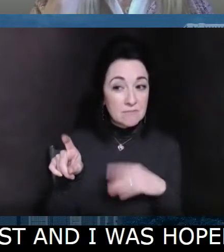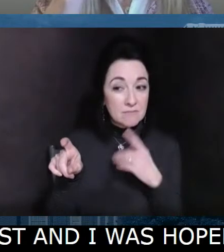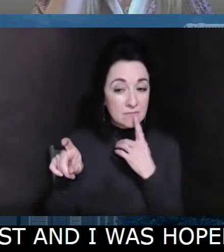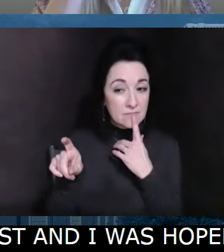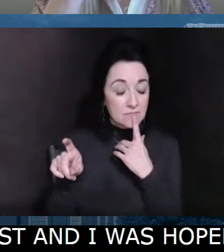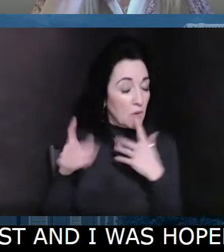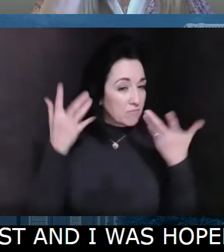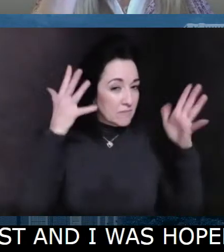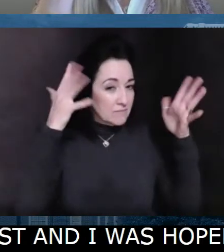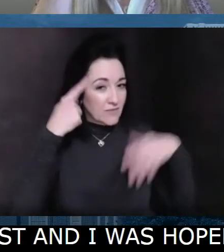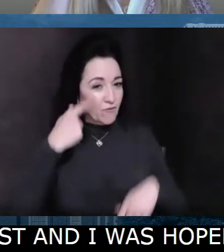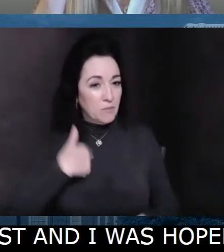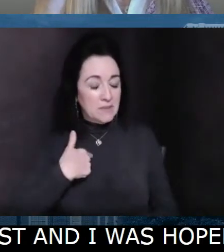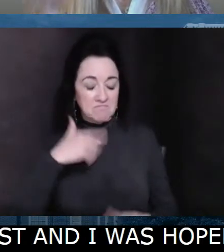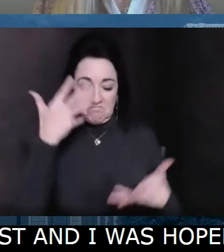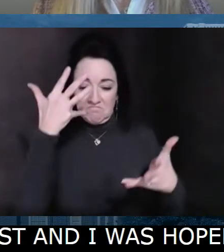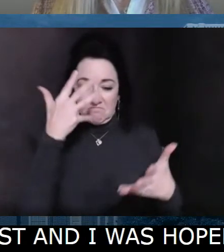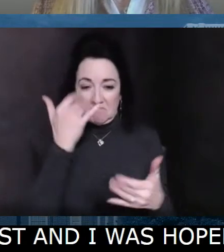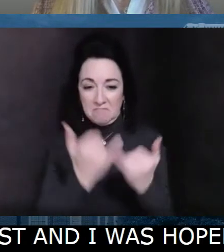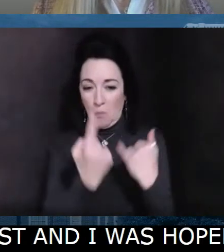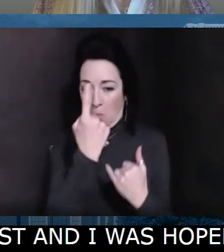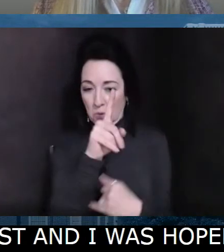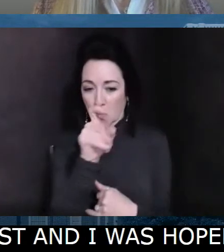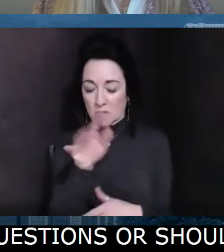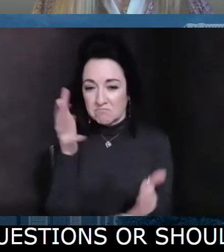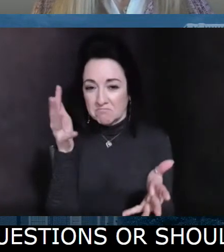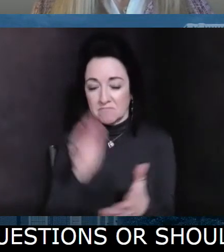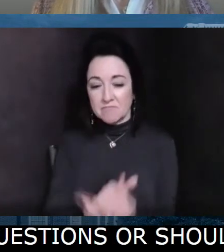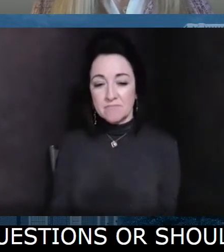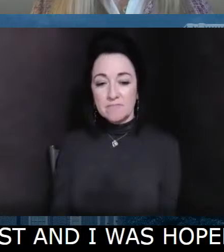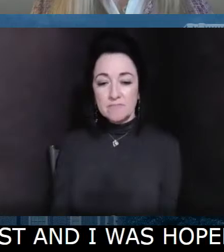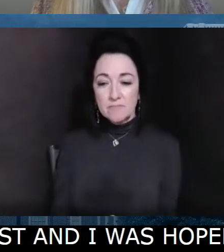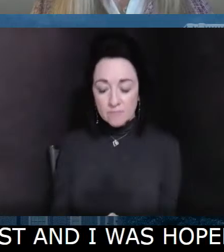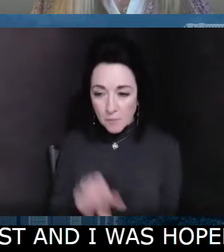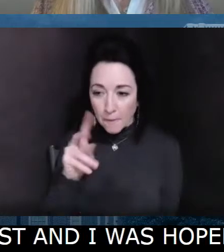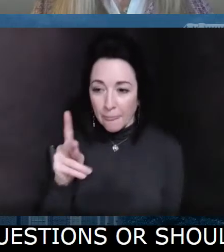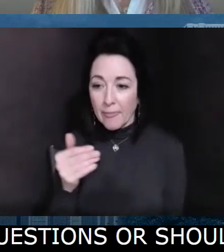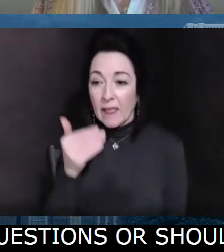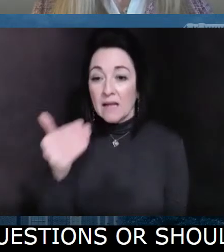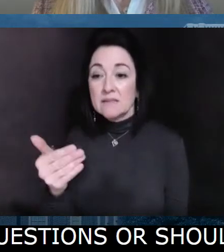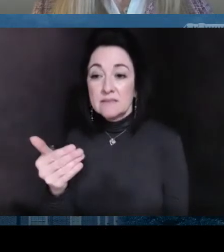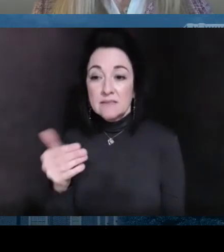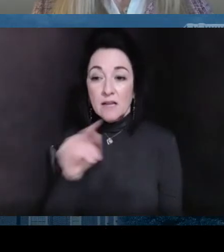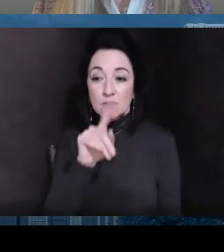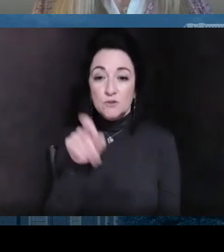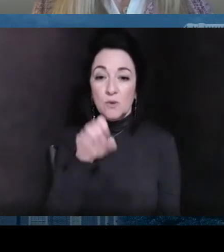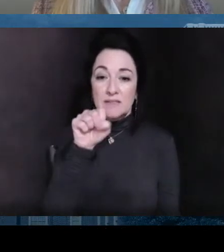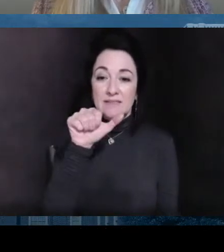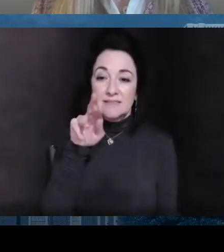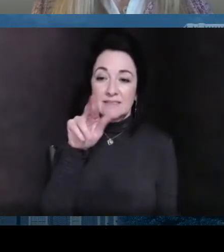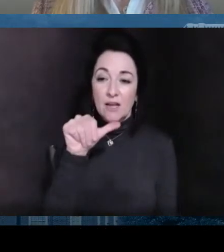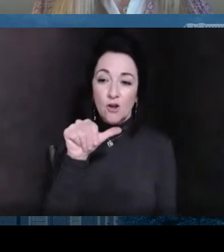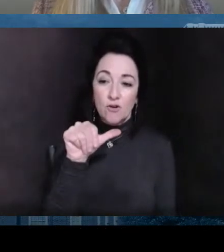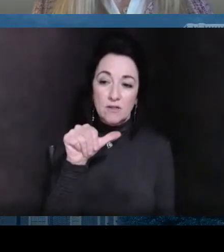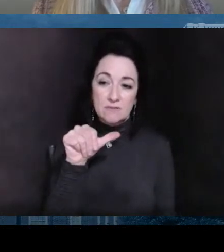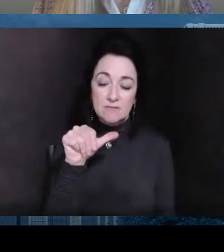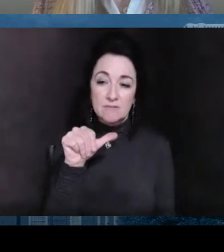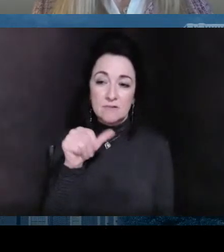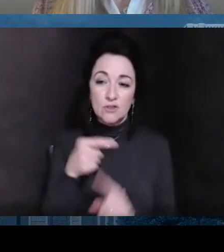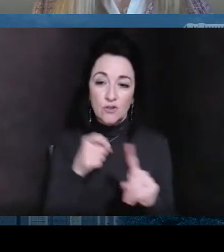That's it for me. Okay, thanks. All right, next we'll go to Sarah Gamard from the News Journal.